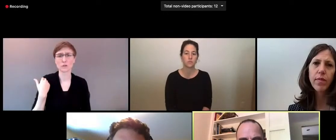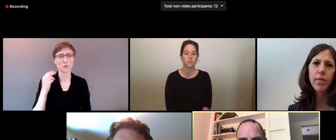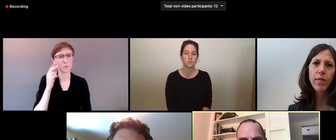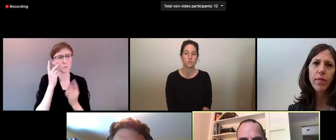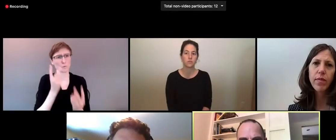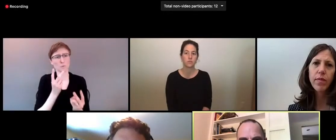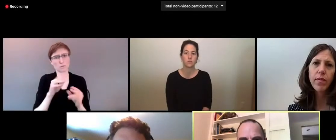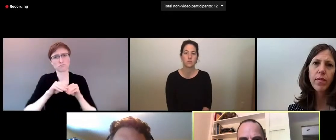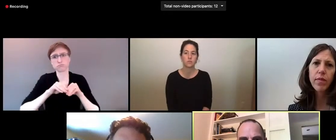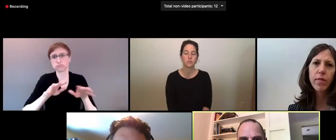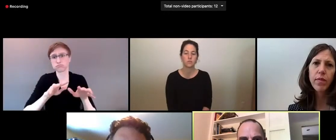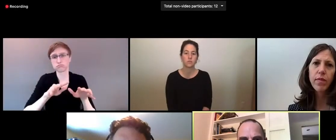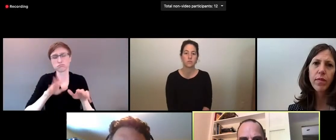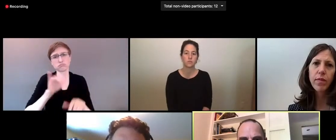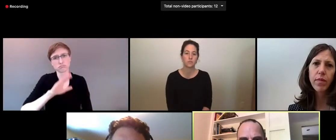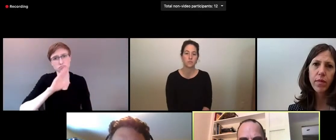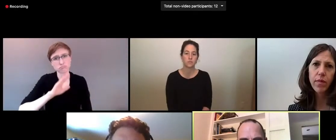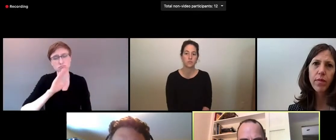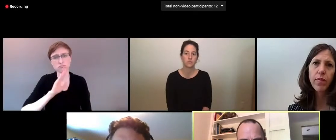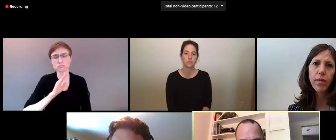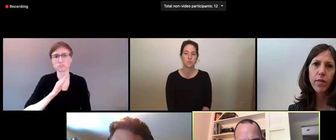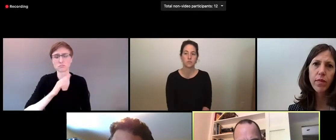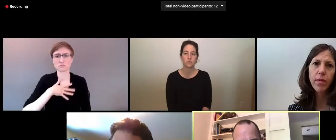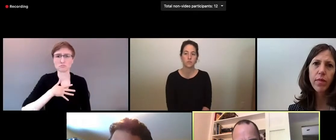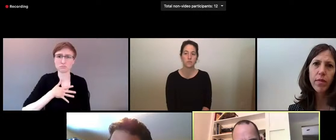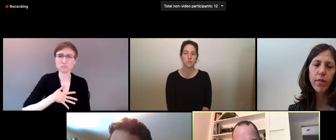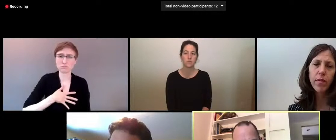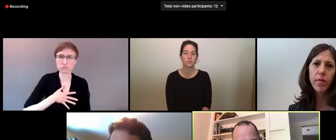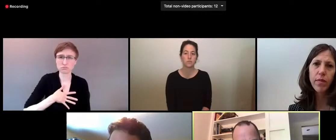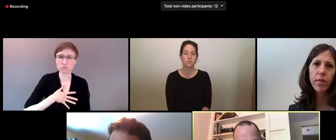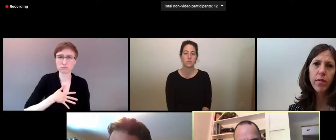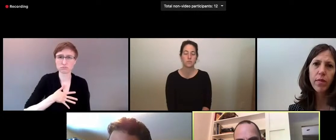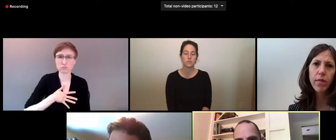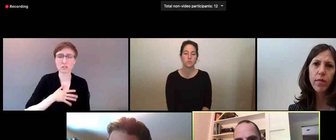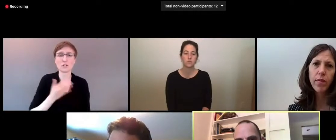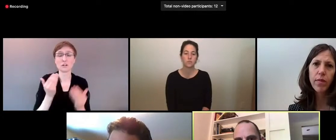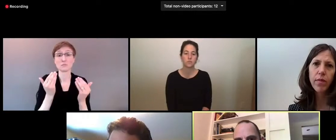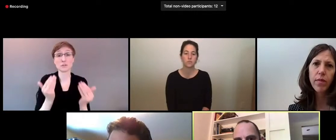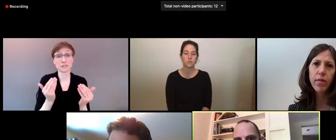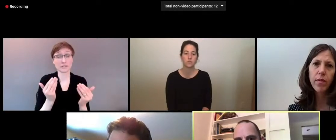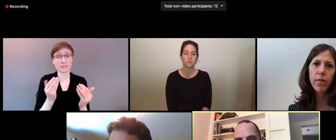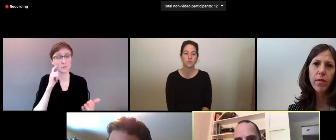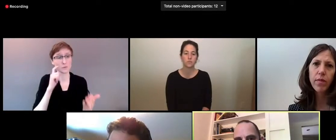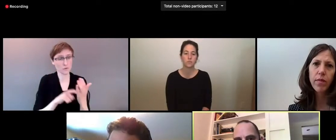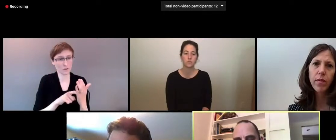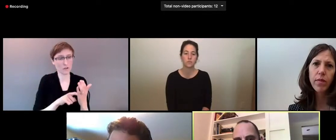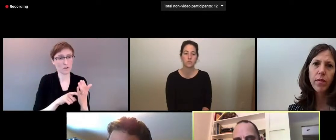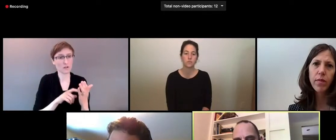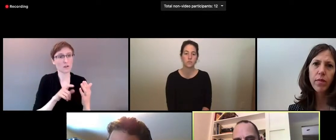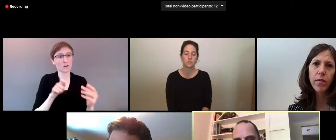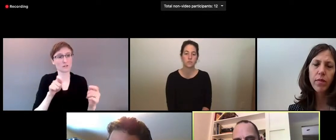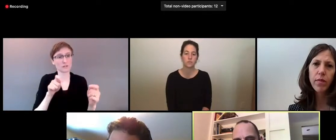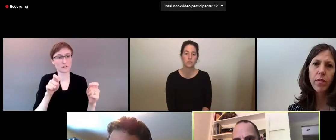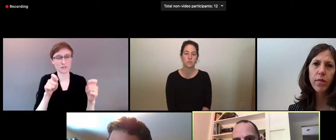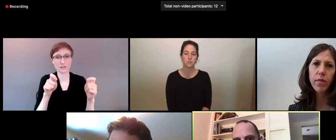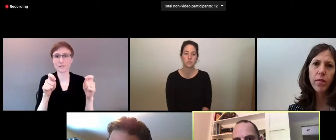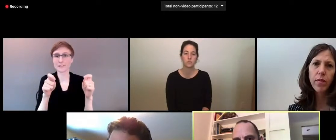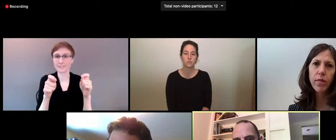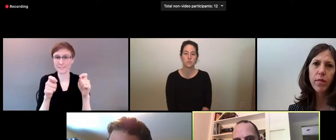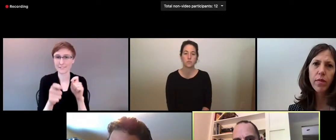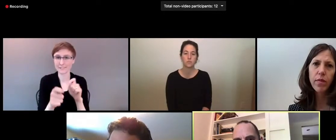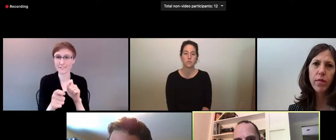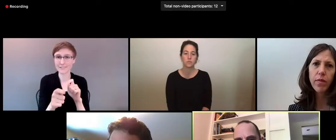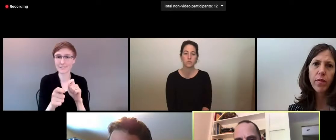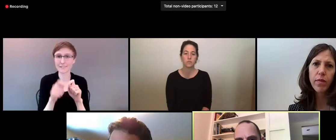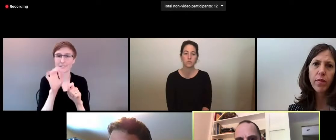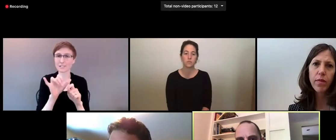the most frustrating and discouraging parts of COVID so far, but now that's sort of switched into this really sort of encouragement,